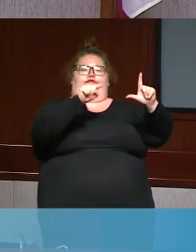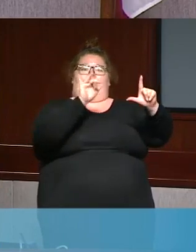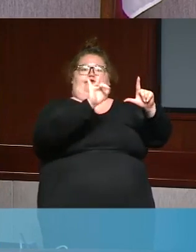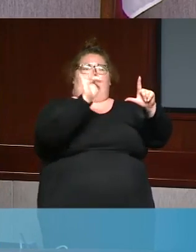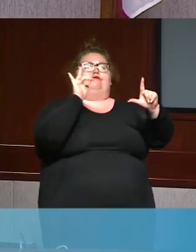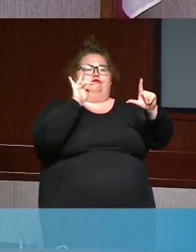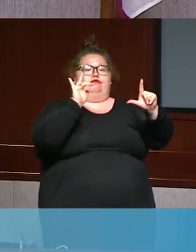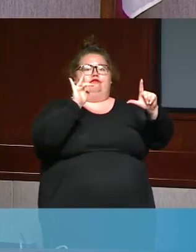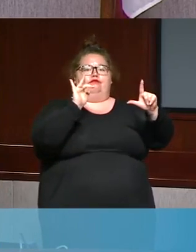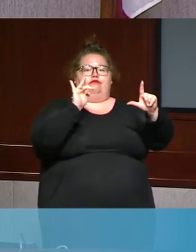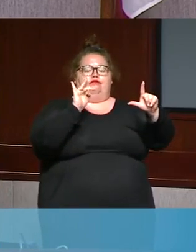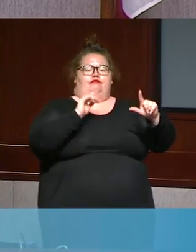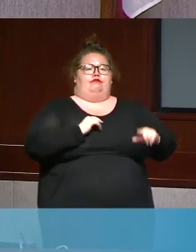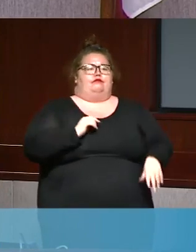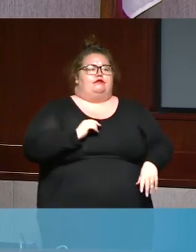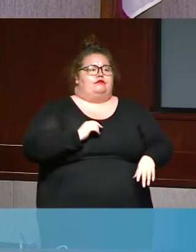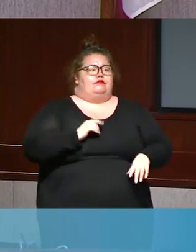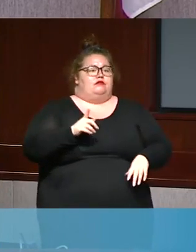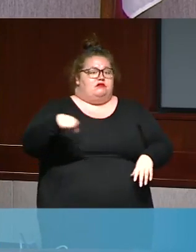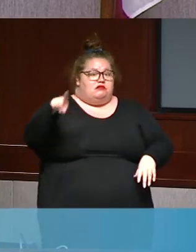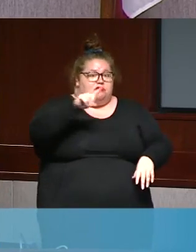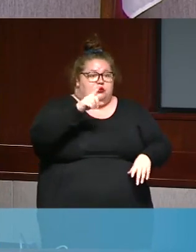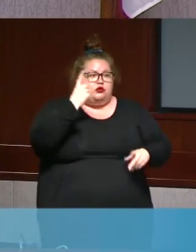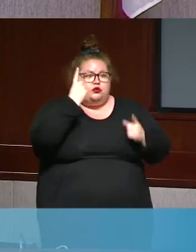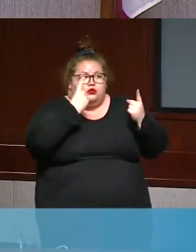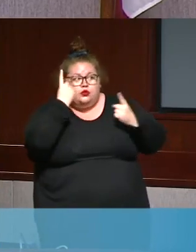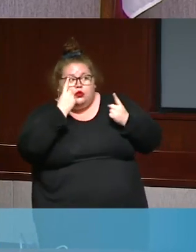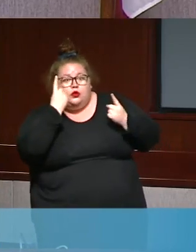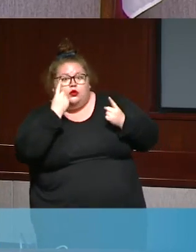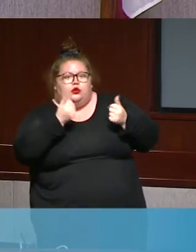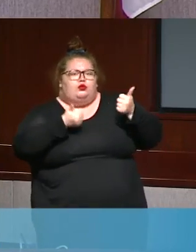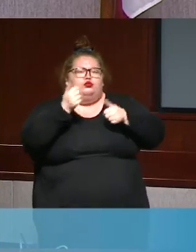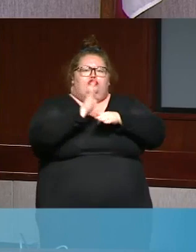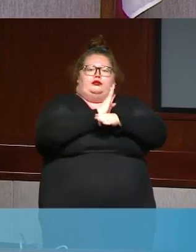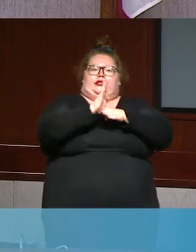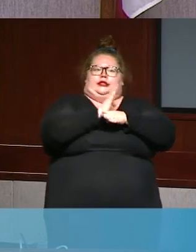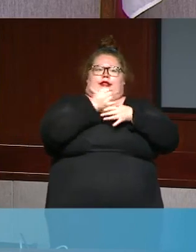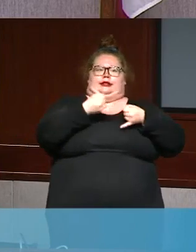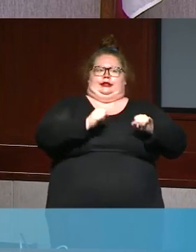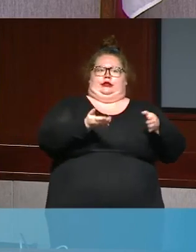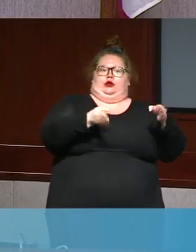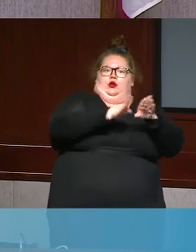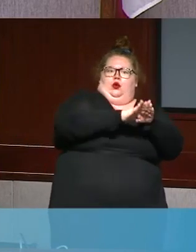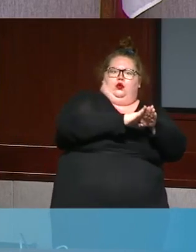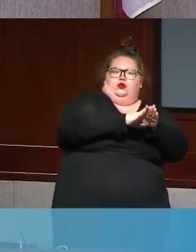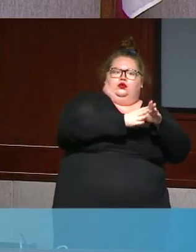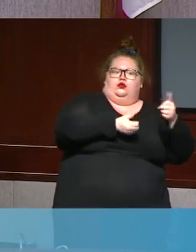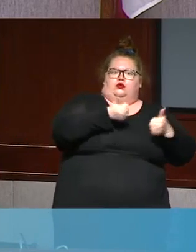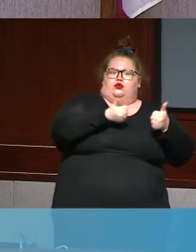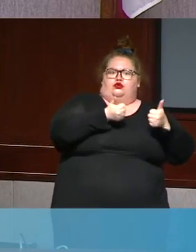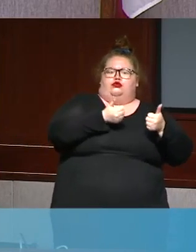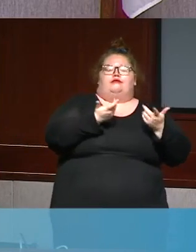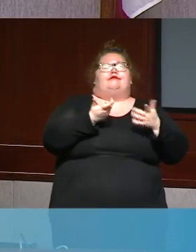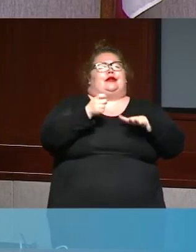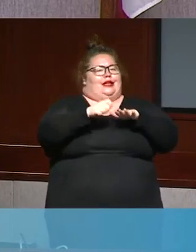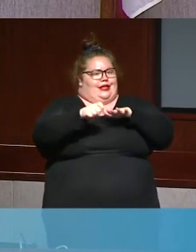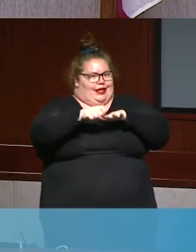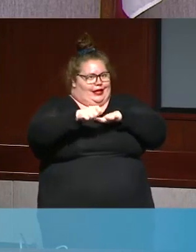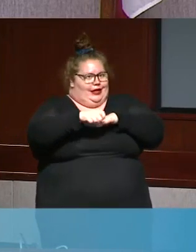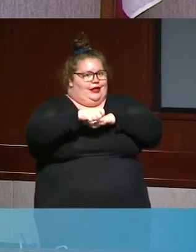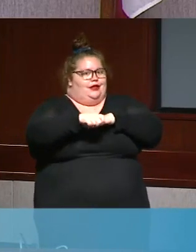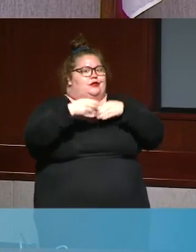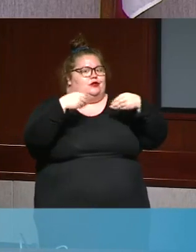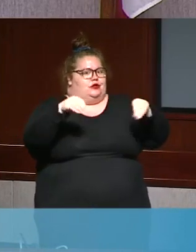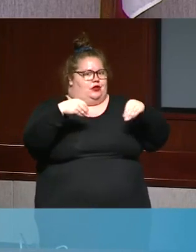of you wondering, well, what businesses are not open, those are nail salons. The state